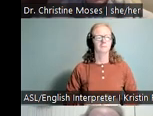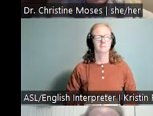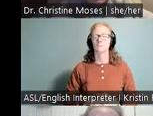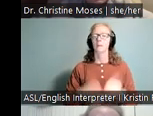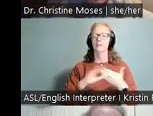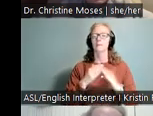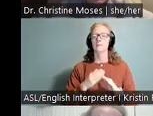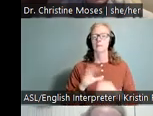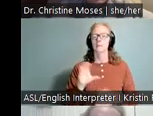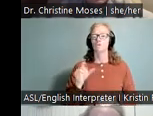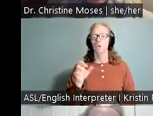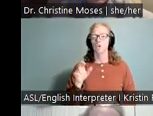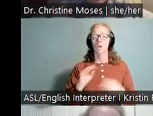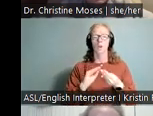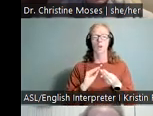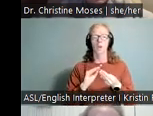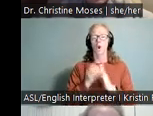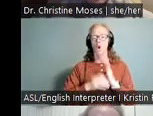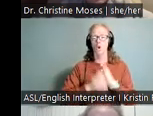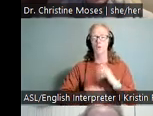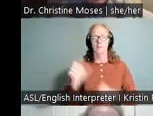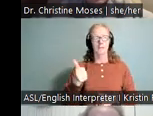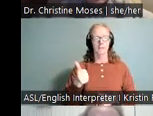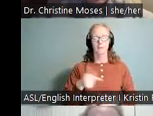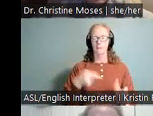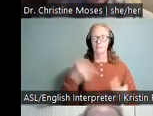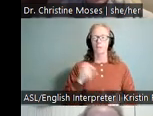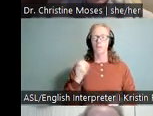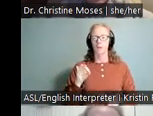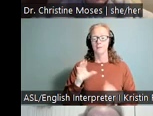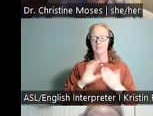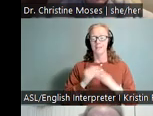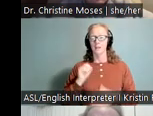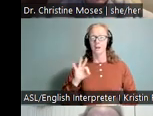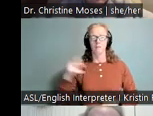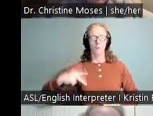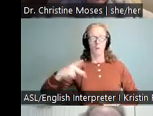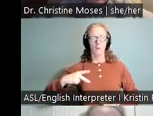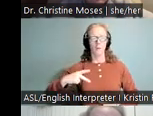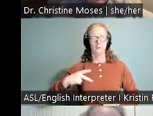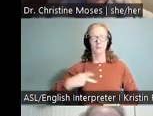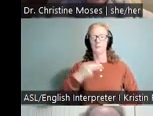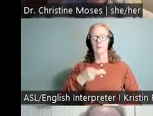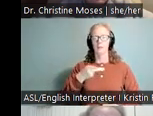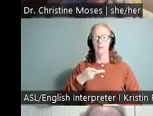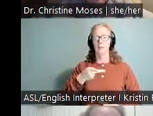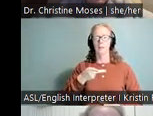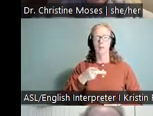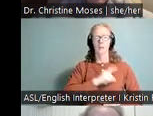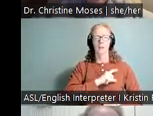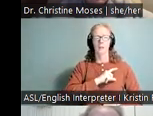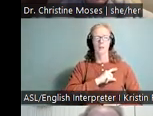City Charter Article 10, the mission of the City of Portland Community Police Oversight Board is to